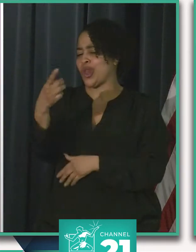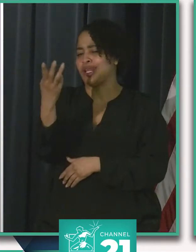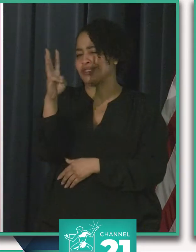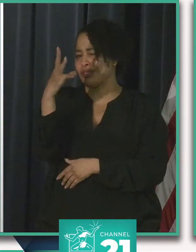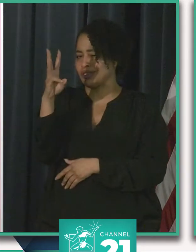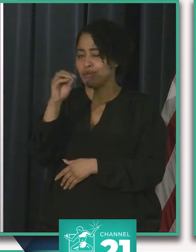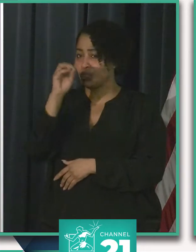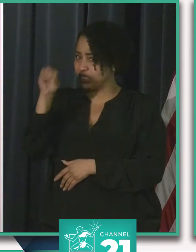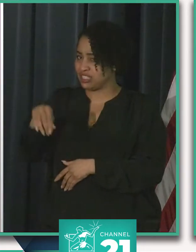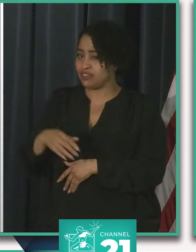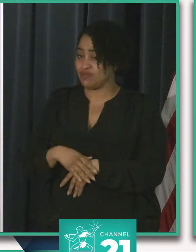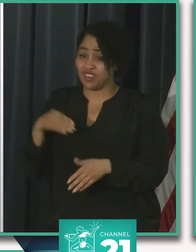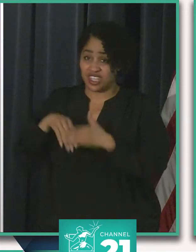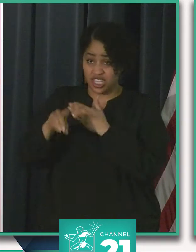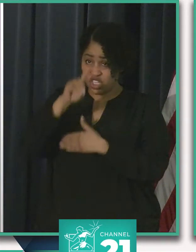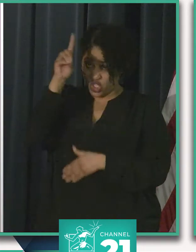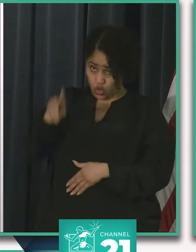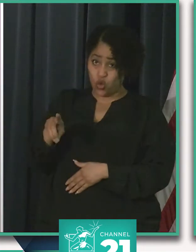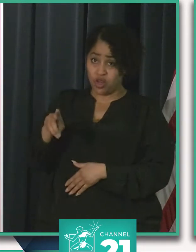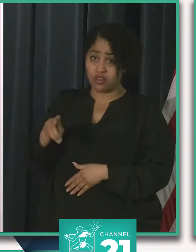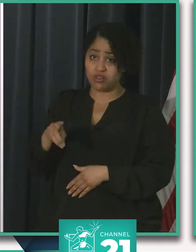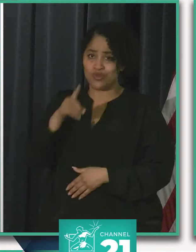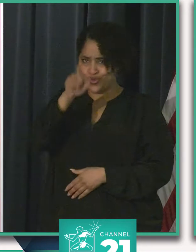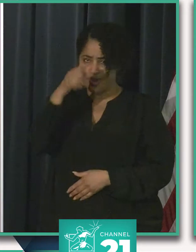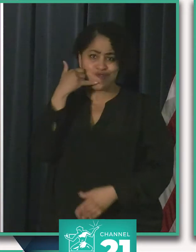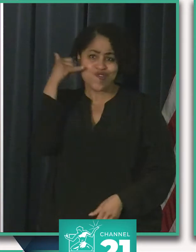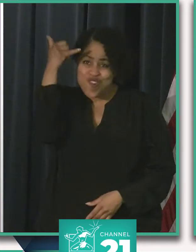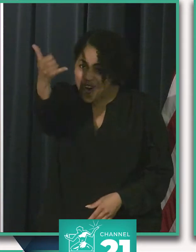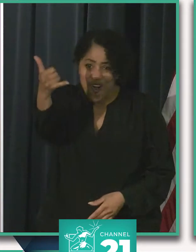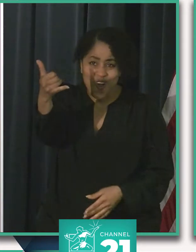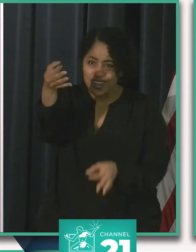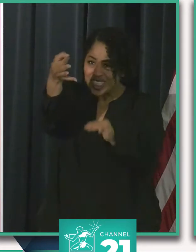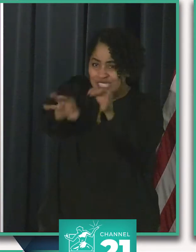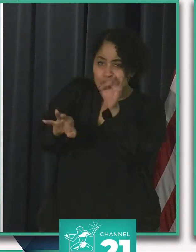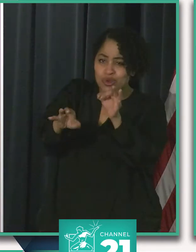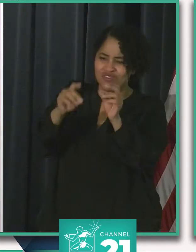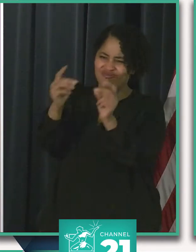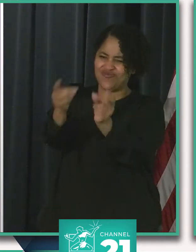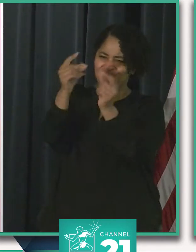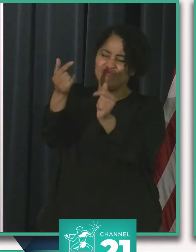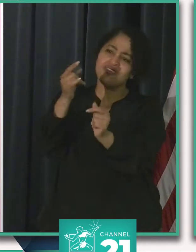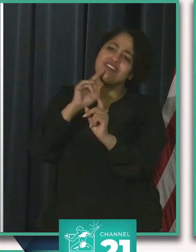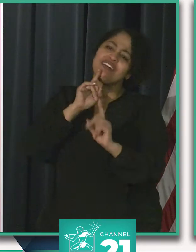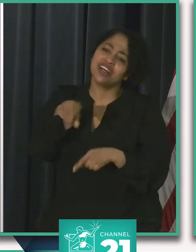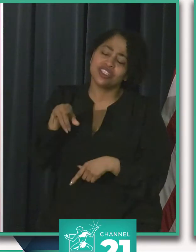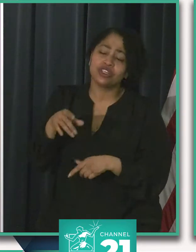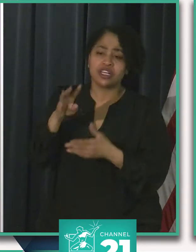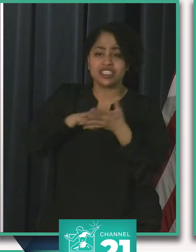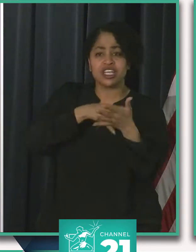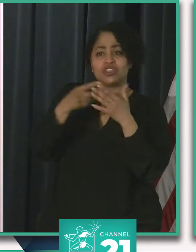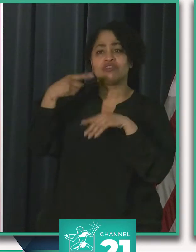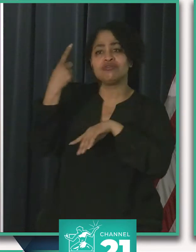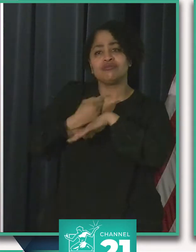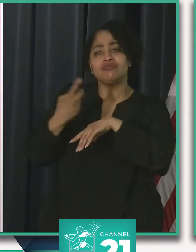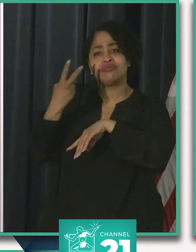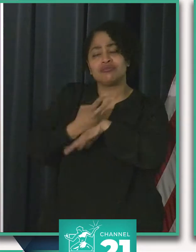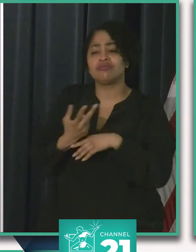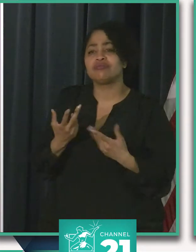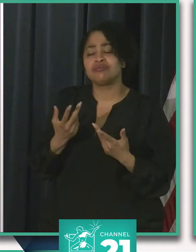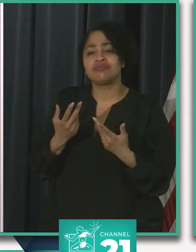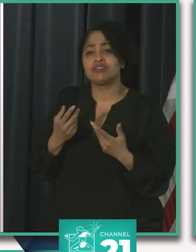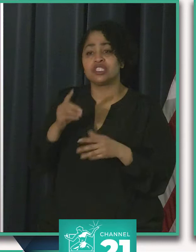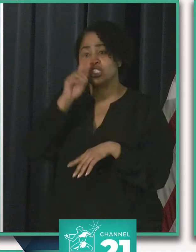16%. And in Detroit, you can make a phone call, have your call answered in a few minutes, be scheduled in the next couple days. Detroiters